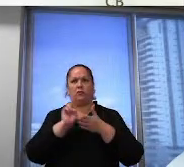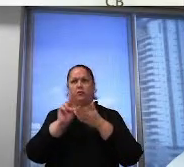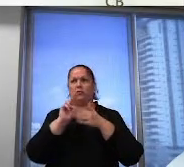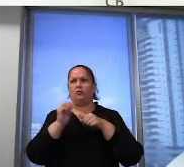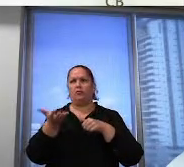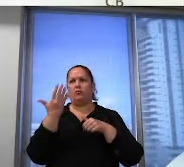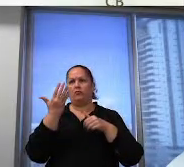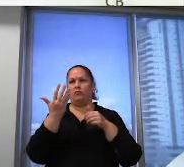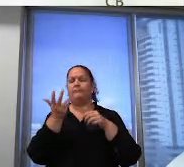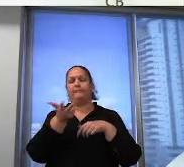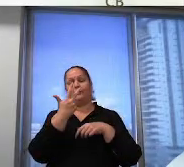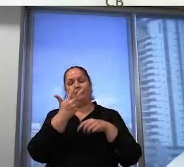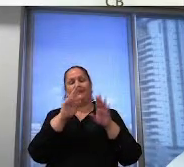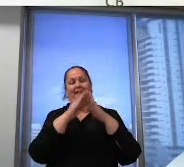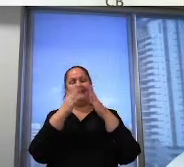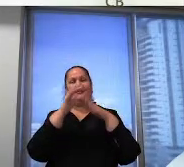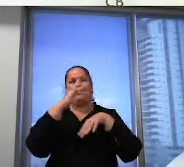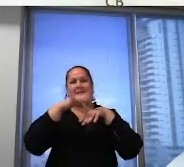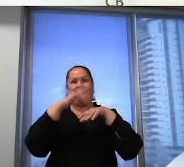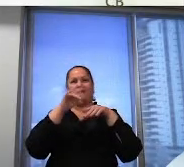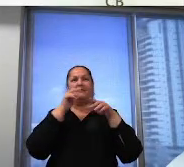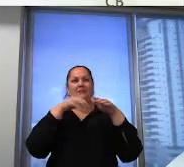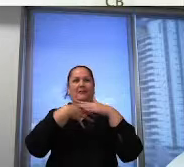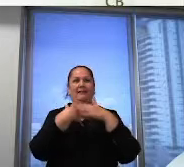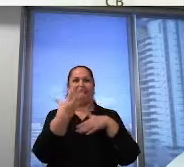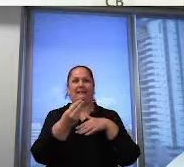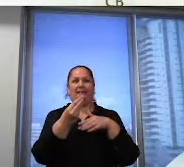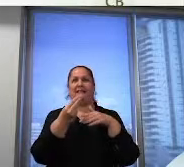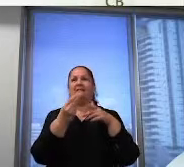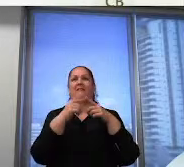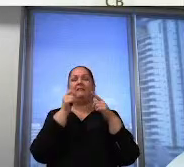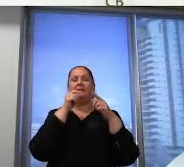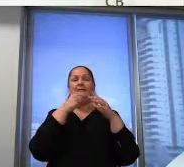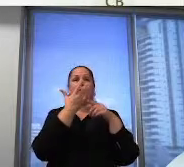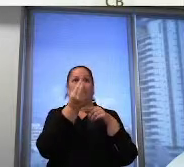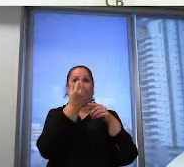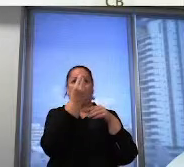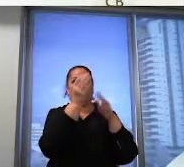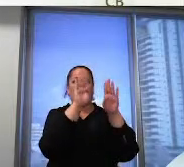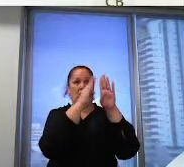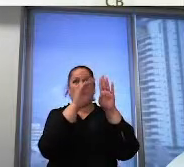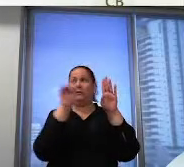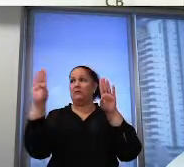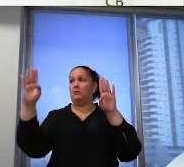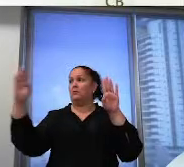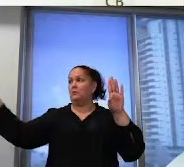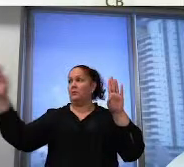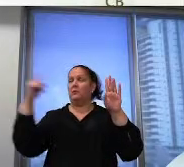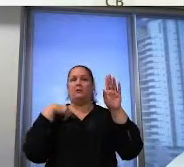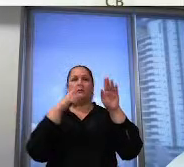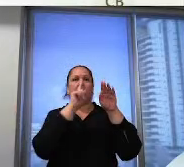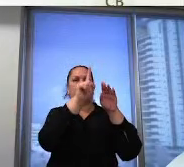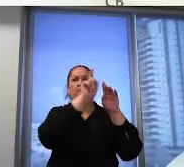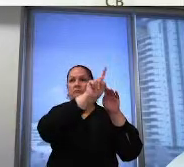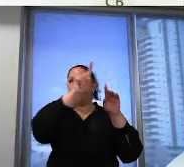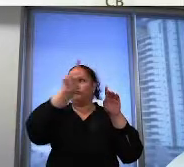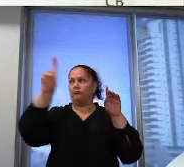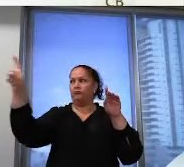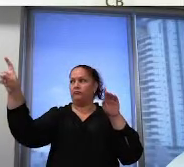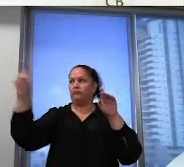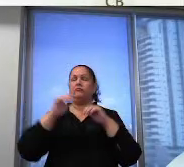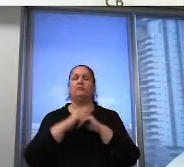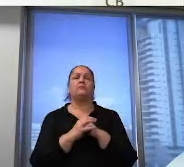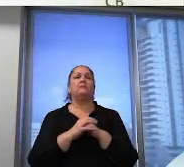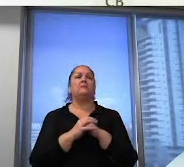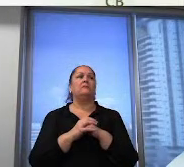do this by using one of the 3 available exit doors, each of which leads to the internal corridors. This will be here in the back of the room.